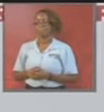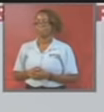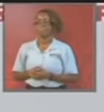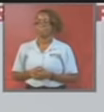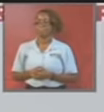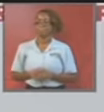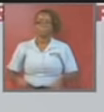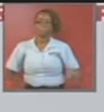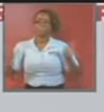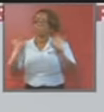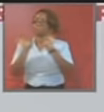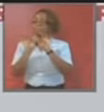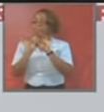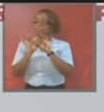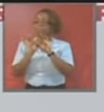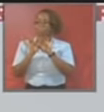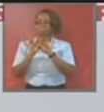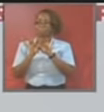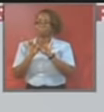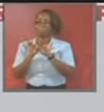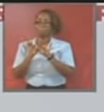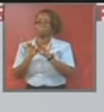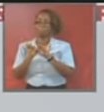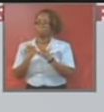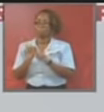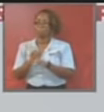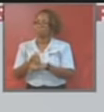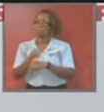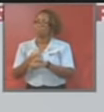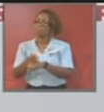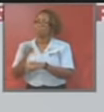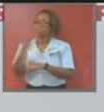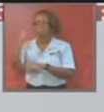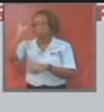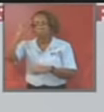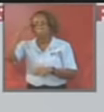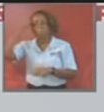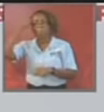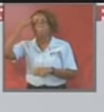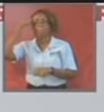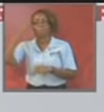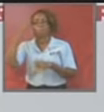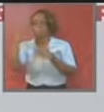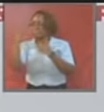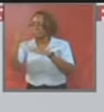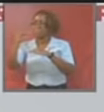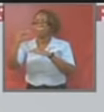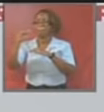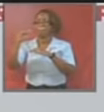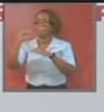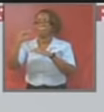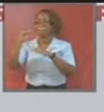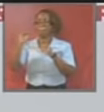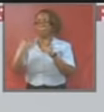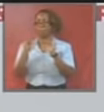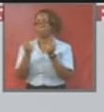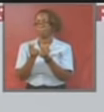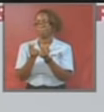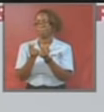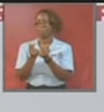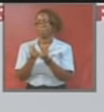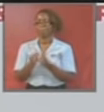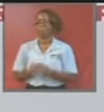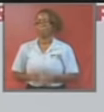we again want to remind the population that we should not have gathering in excess of what we have in the public health